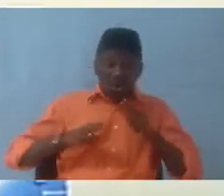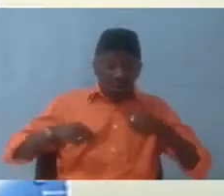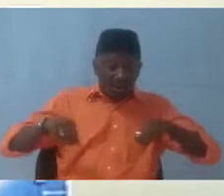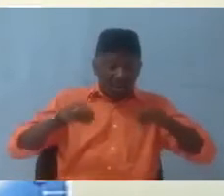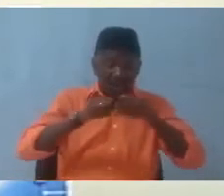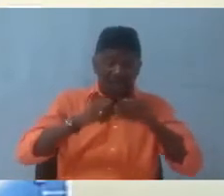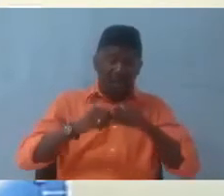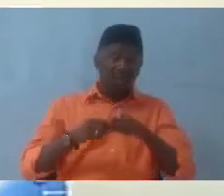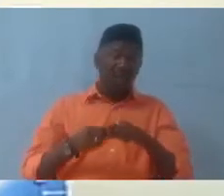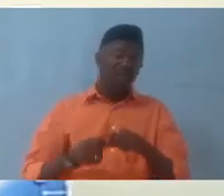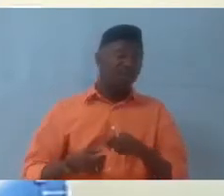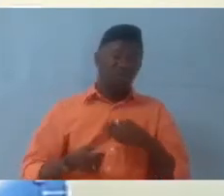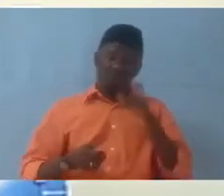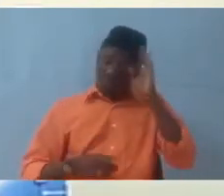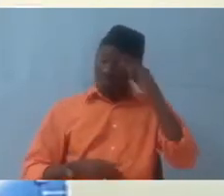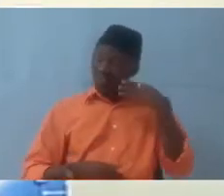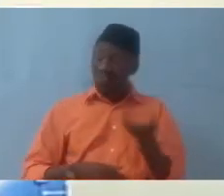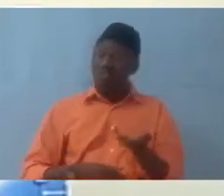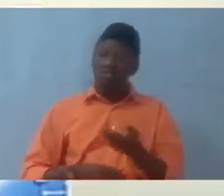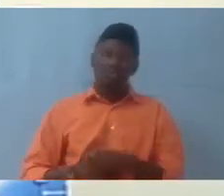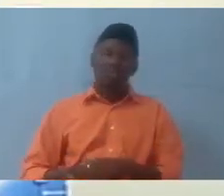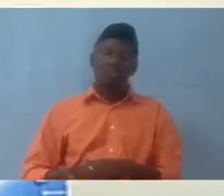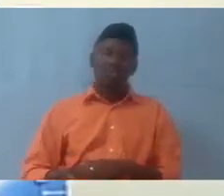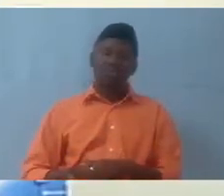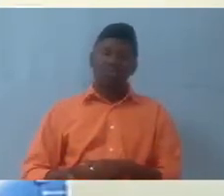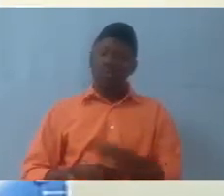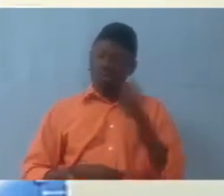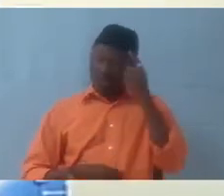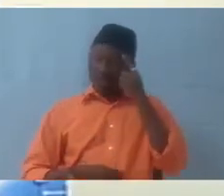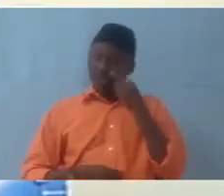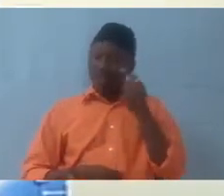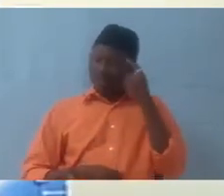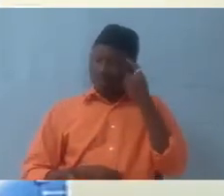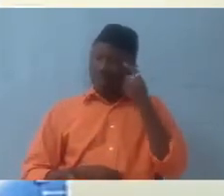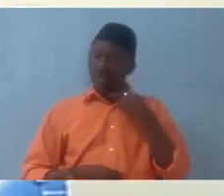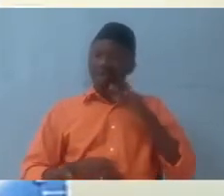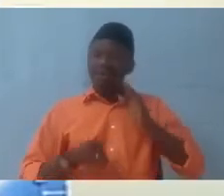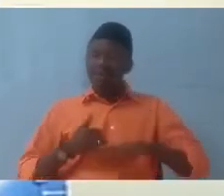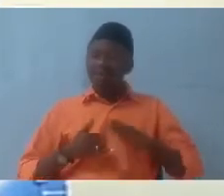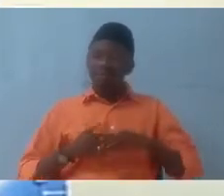negligence. So I said to him, well, I think I've finished my legal education.